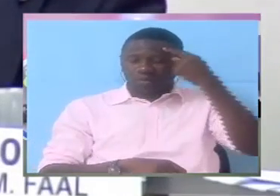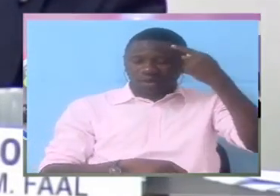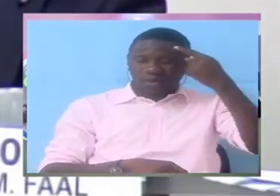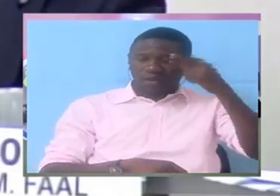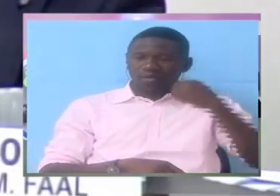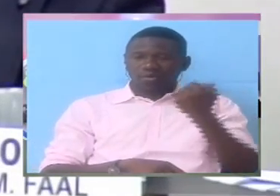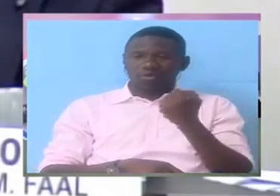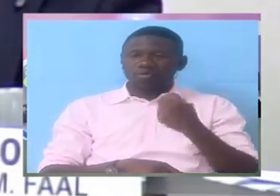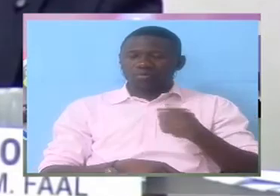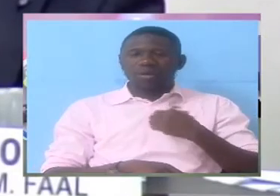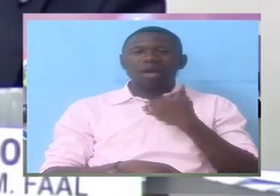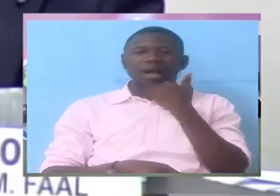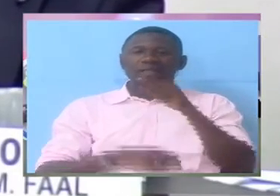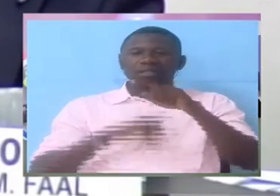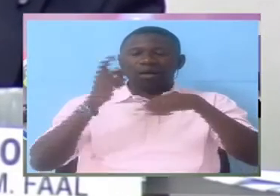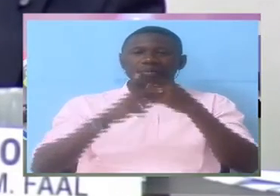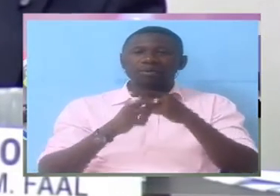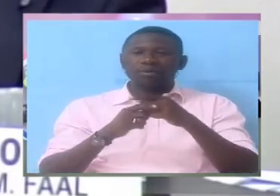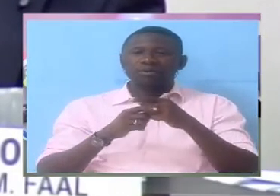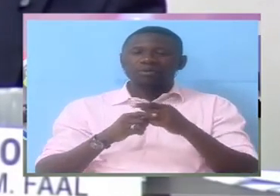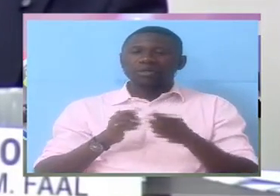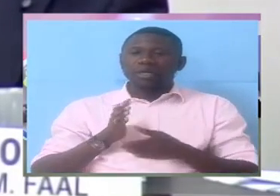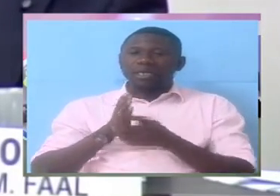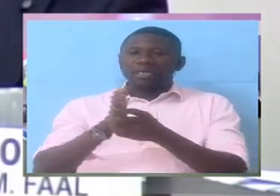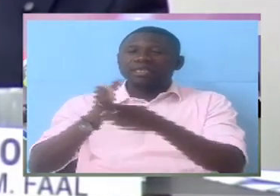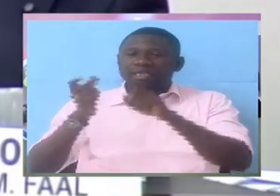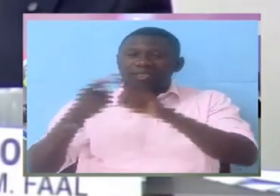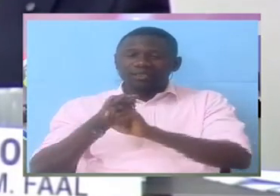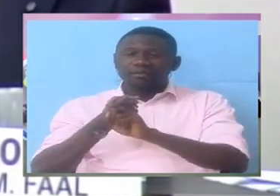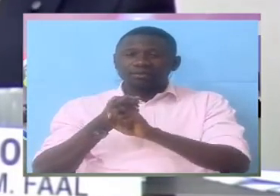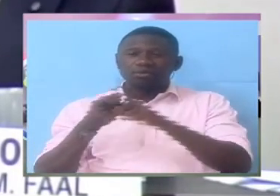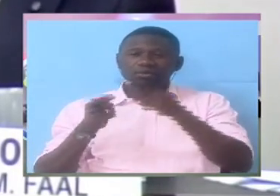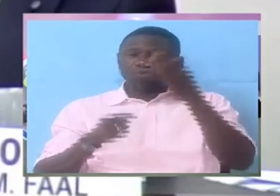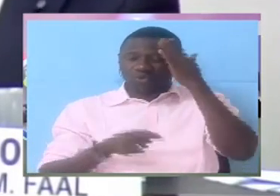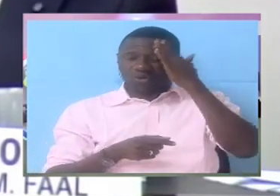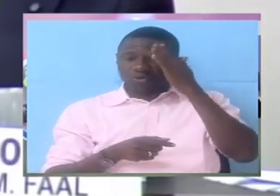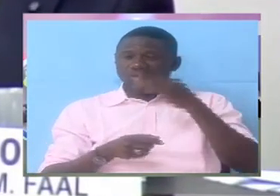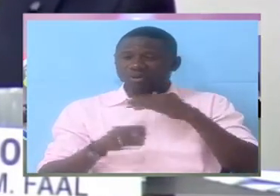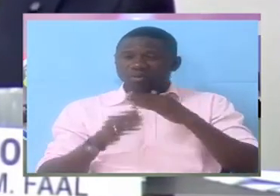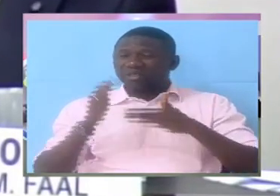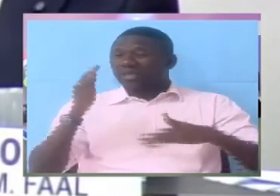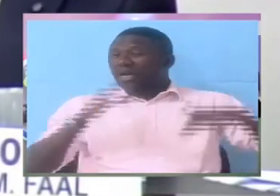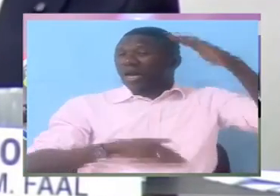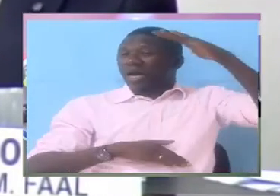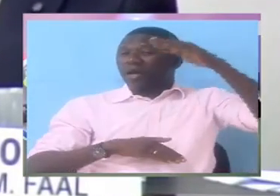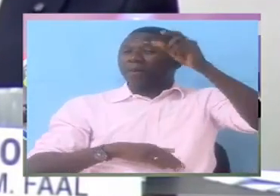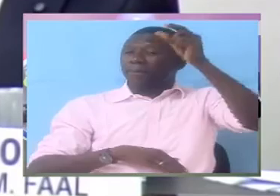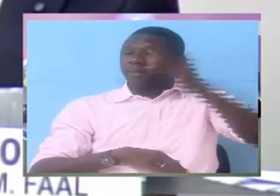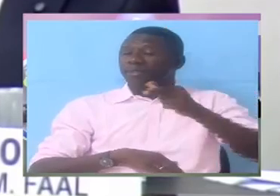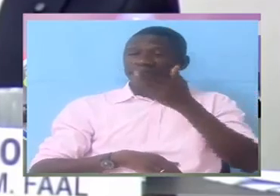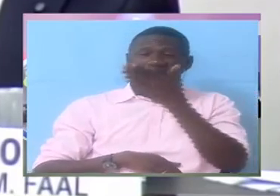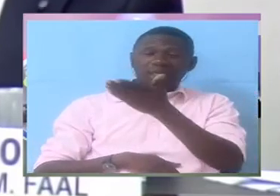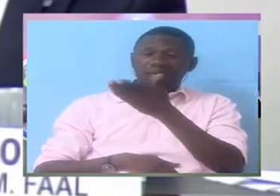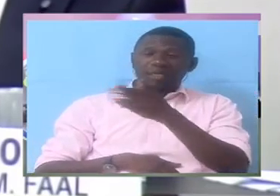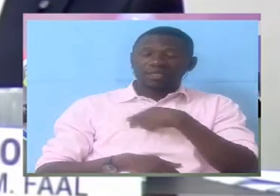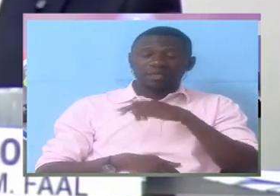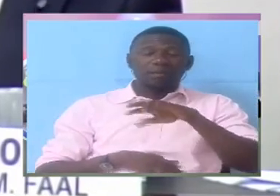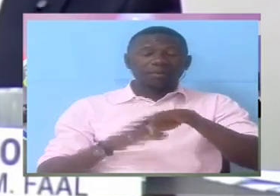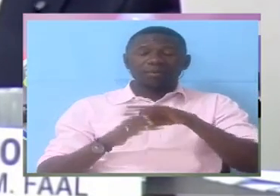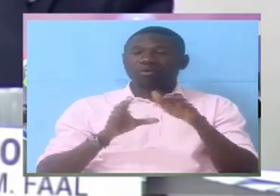about leadership. No. You realize that you are the most senior officer there, and therefore you cannot